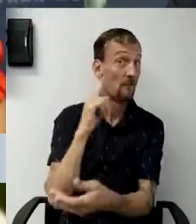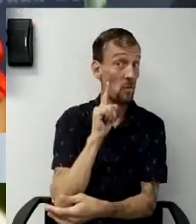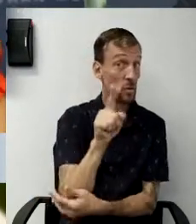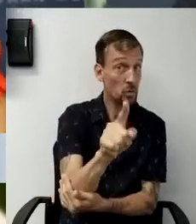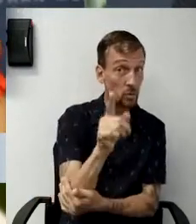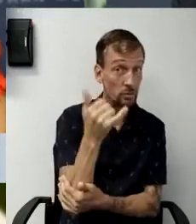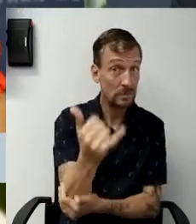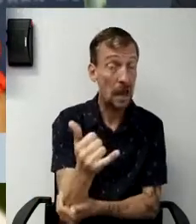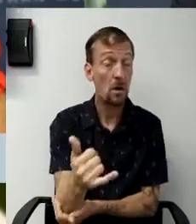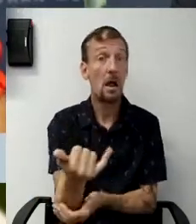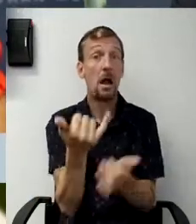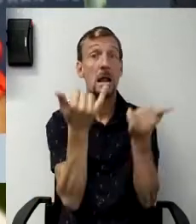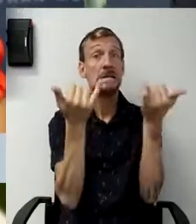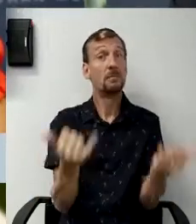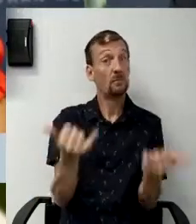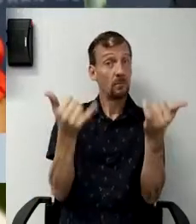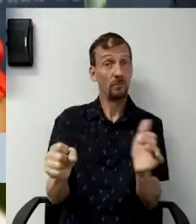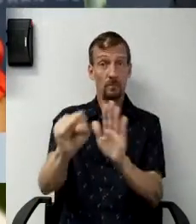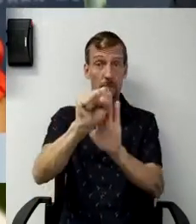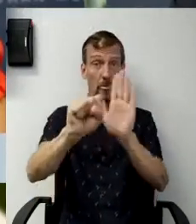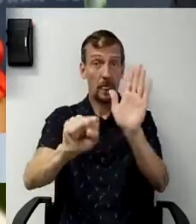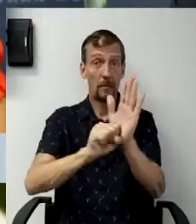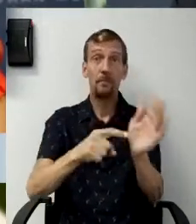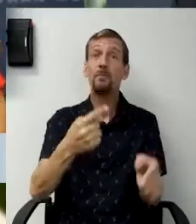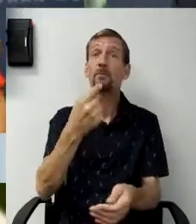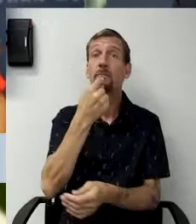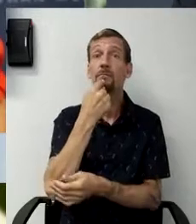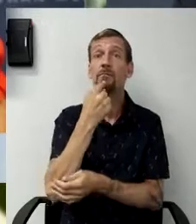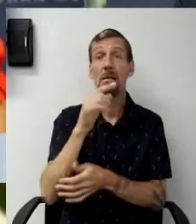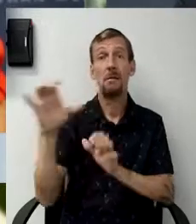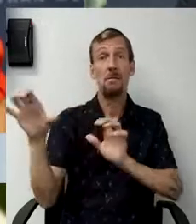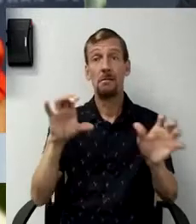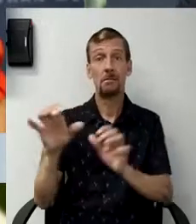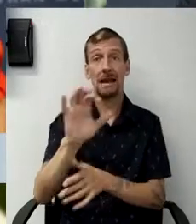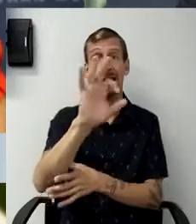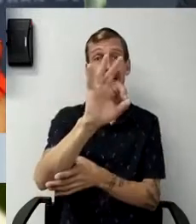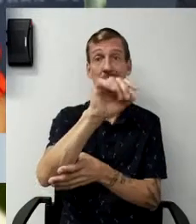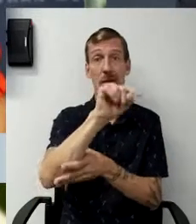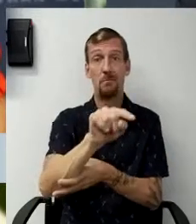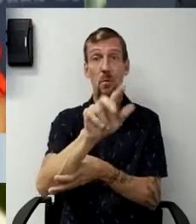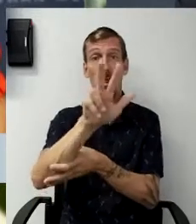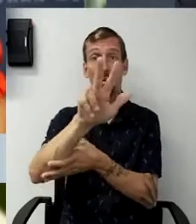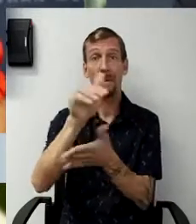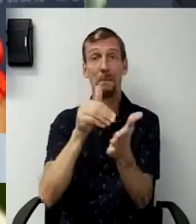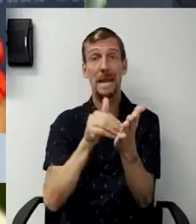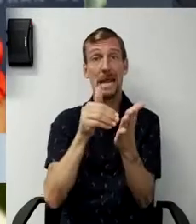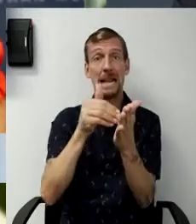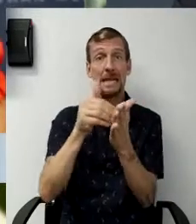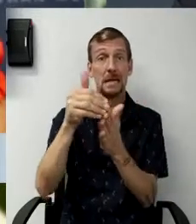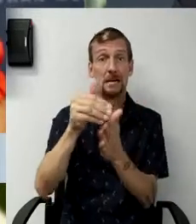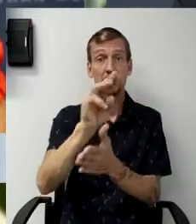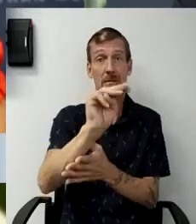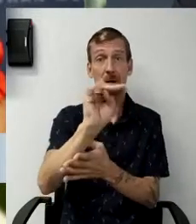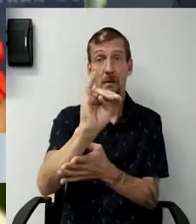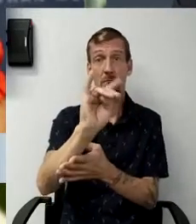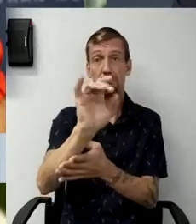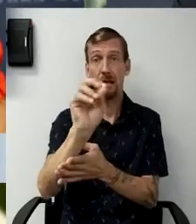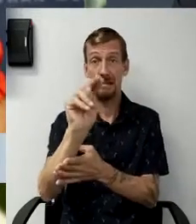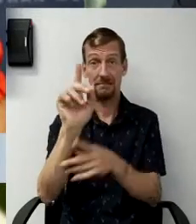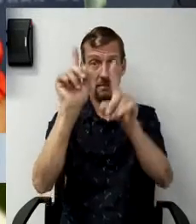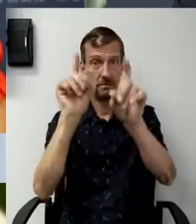So to date, the state has performed 9.3 million